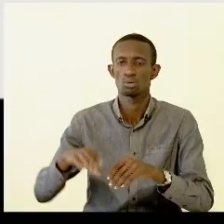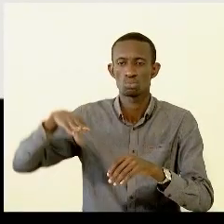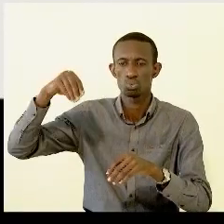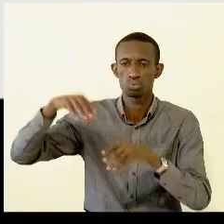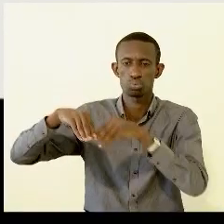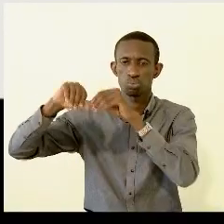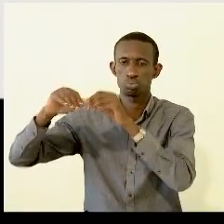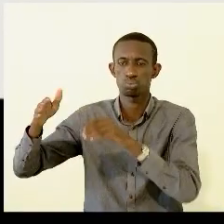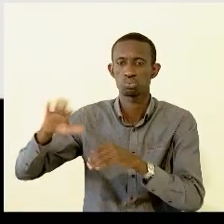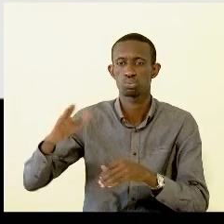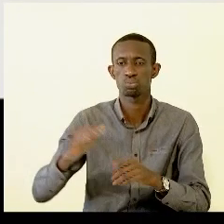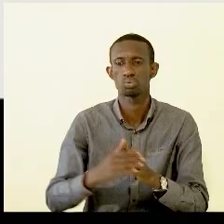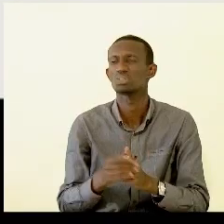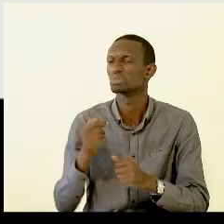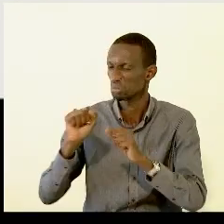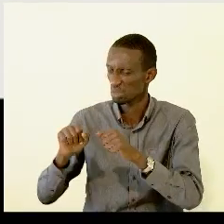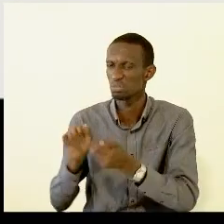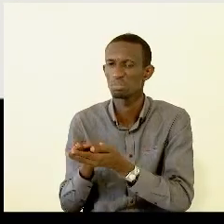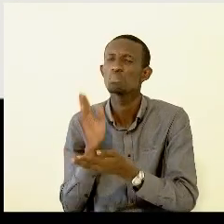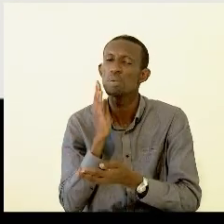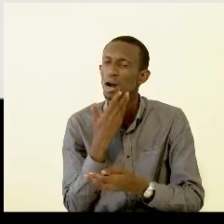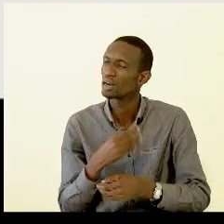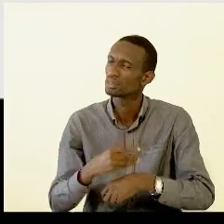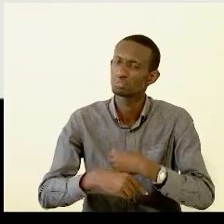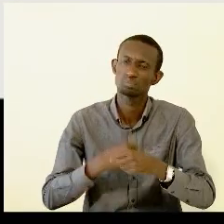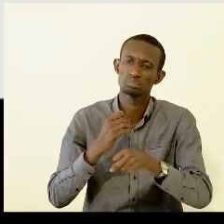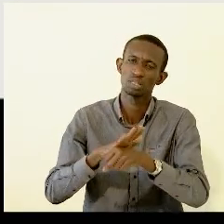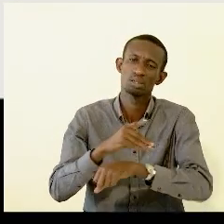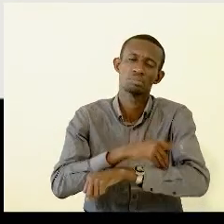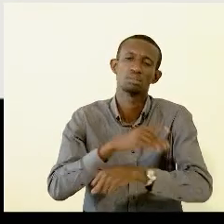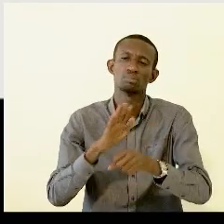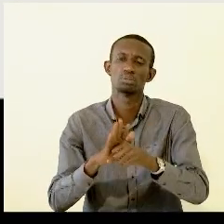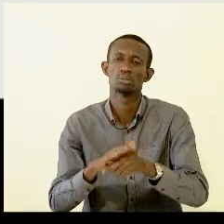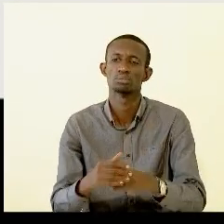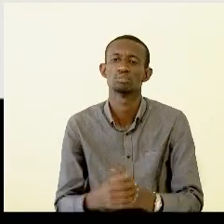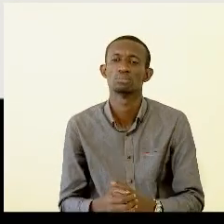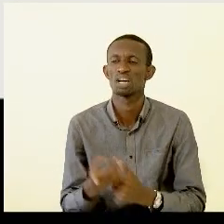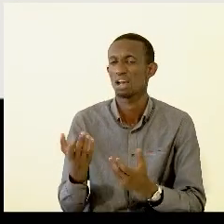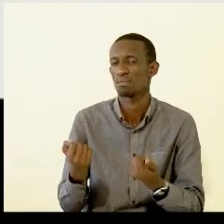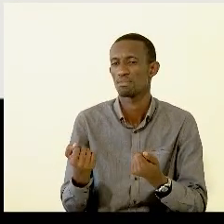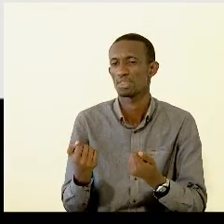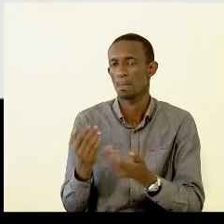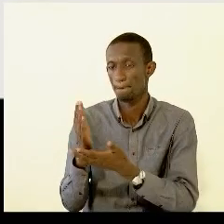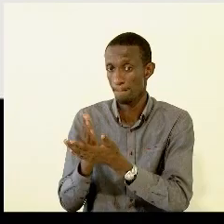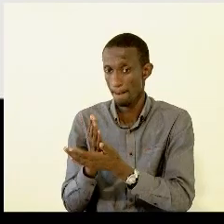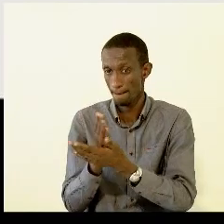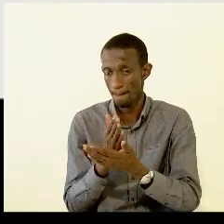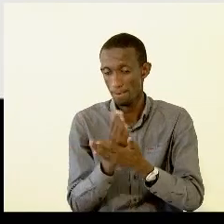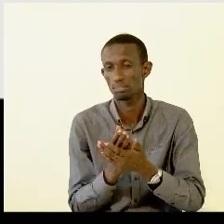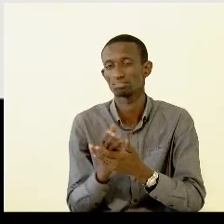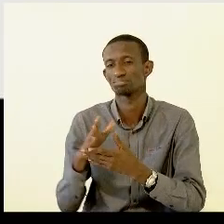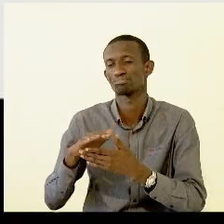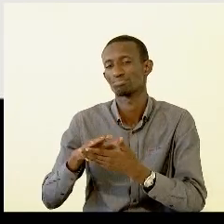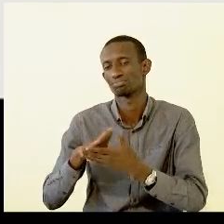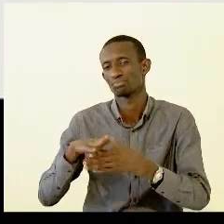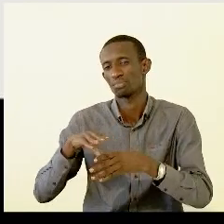for a long time, and in that case, they have their parts or leaf parts as thick,